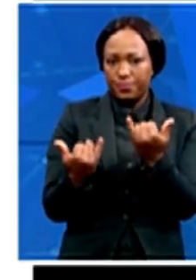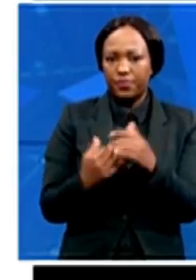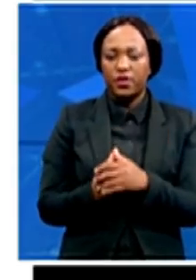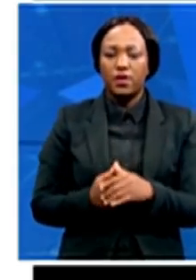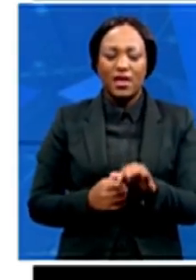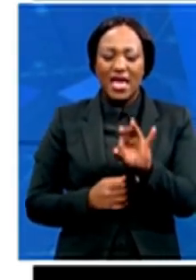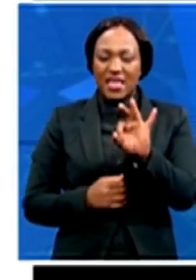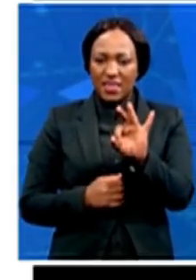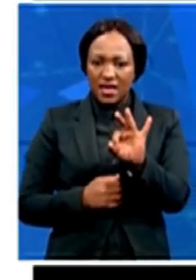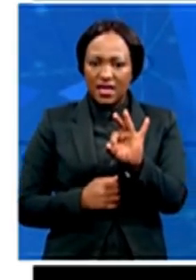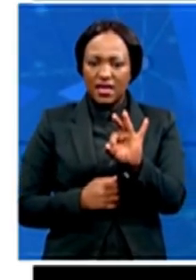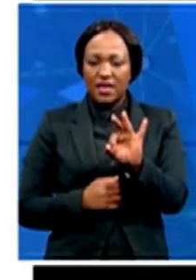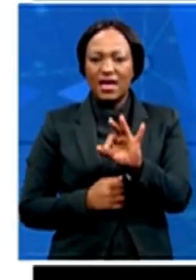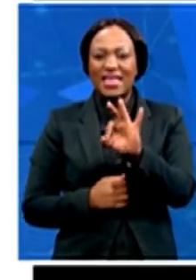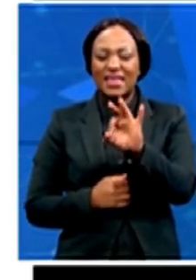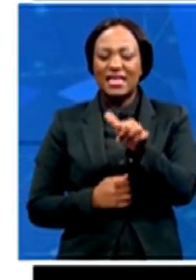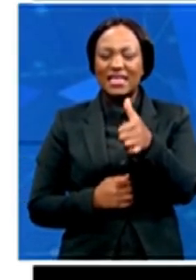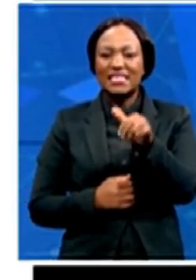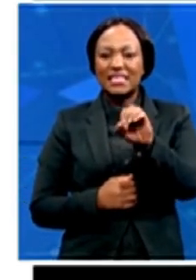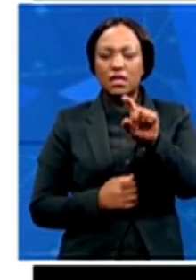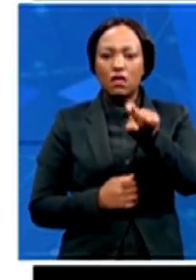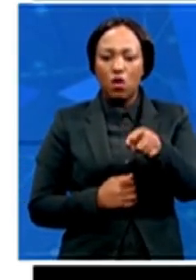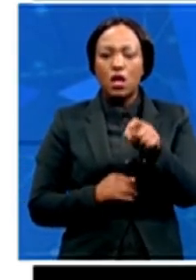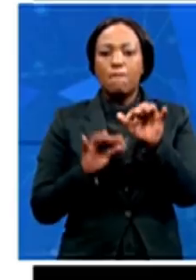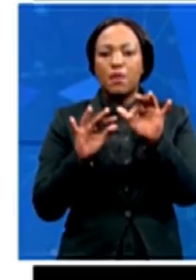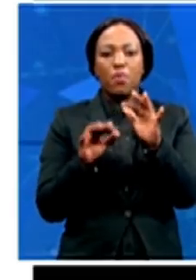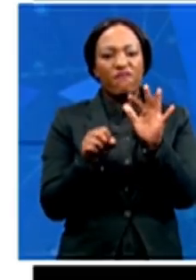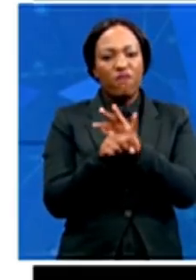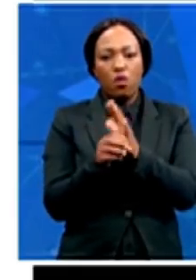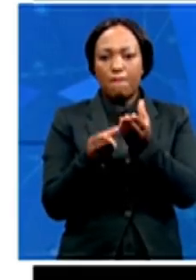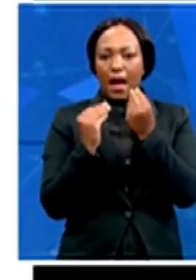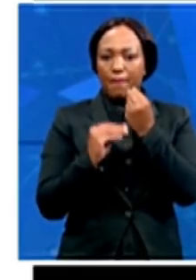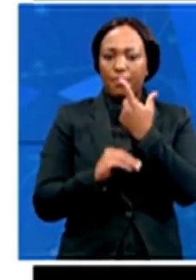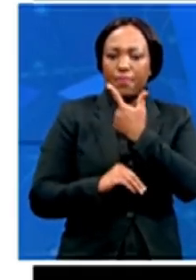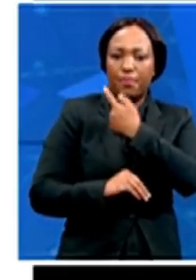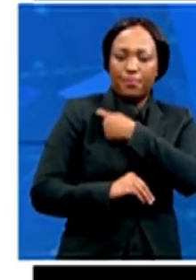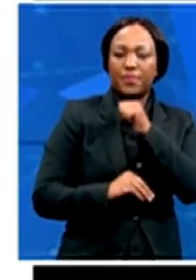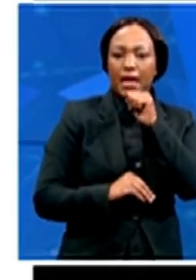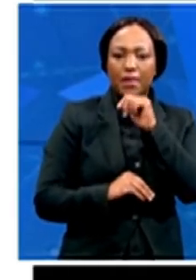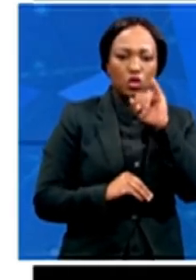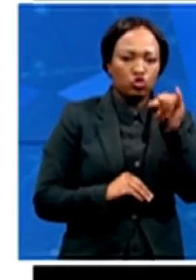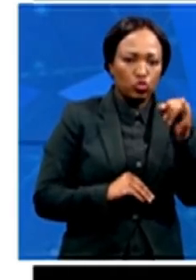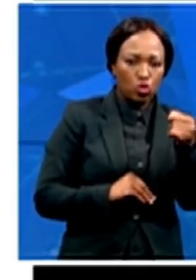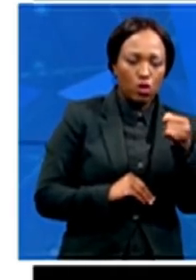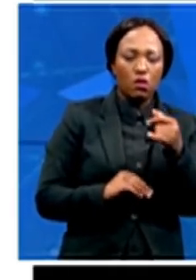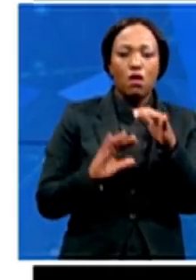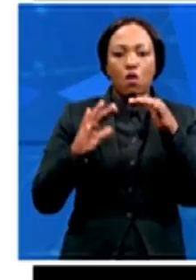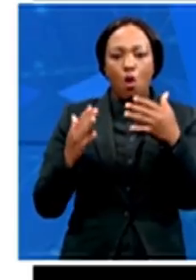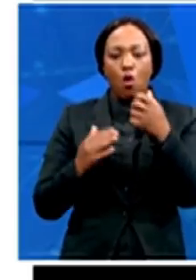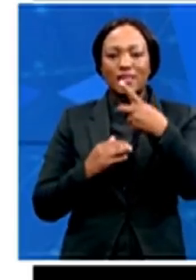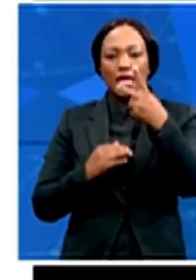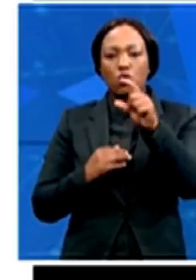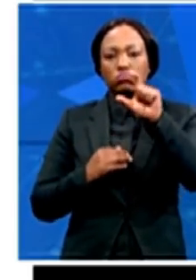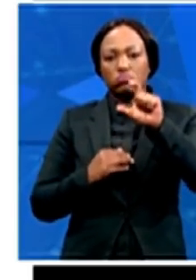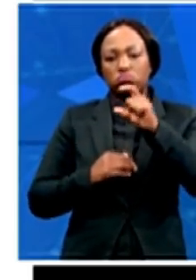360,000 people fully vaccinated. And that is either a Johnson & Johnson vaccine or a second dose of Pfizer vaccine. So you can